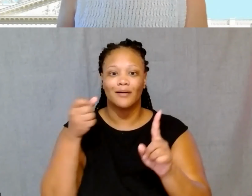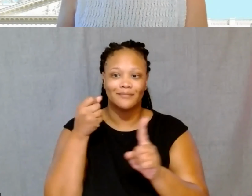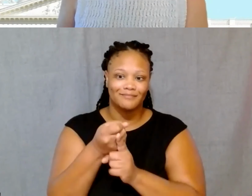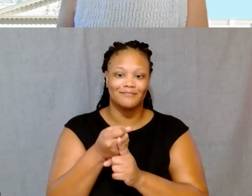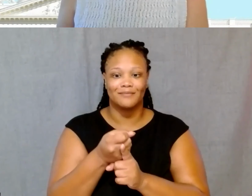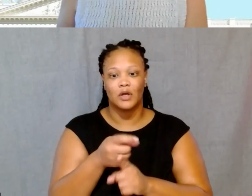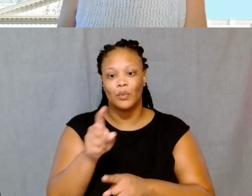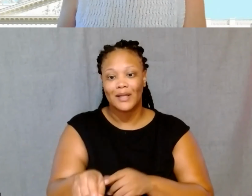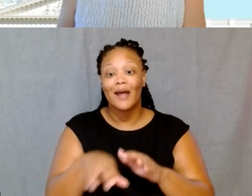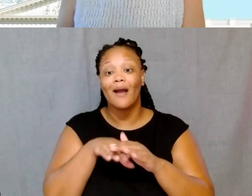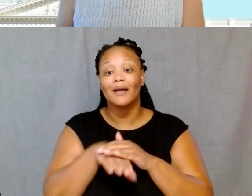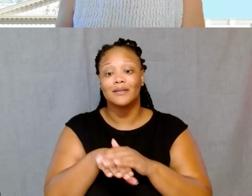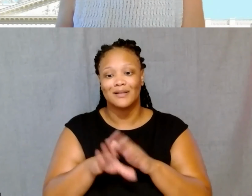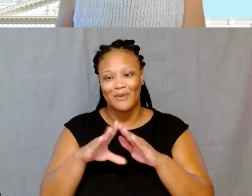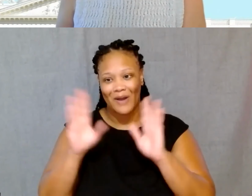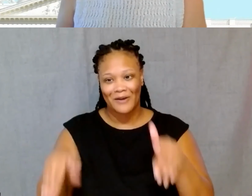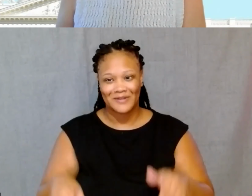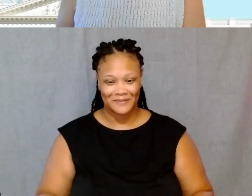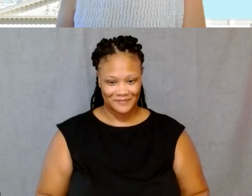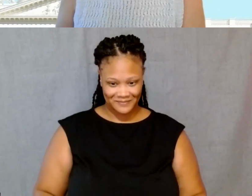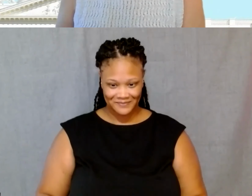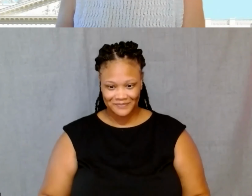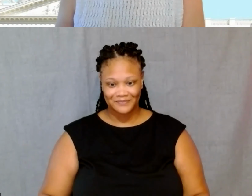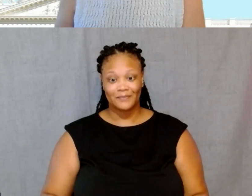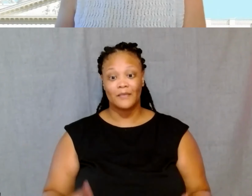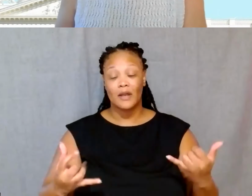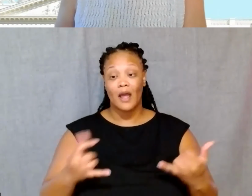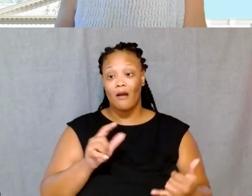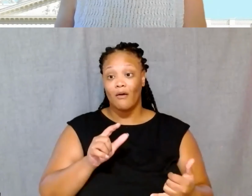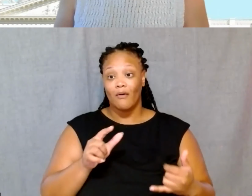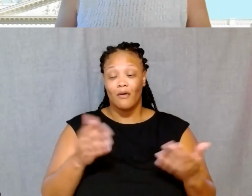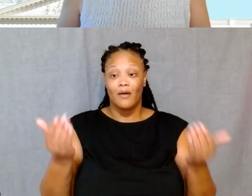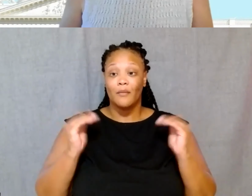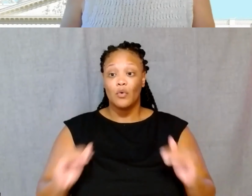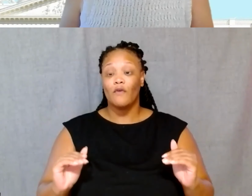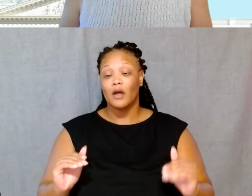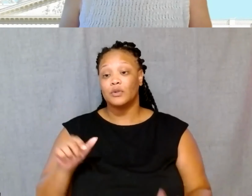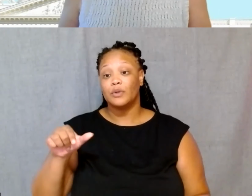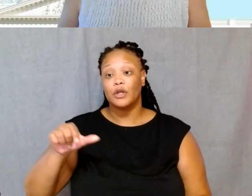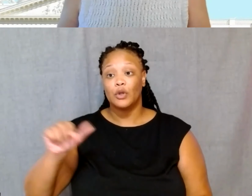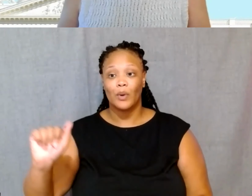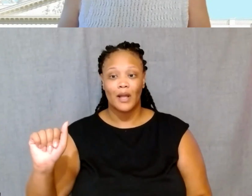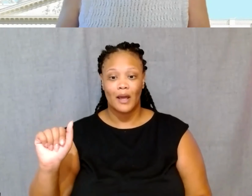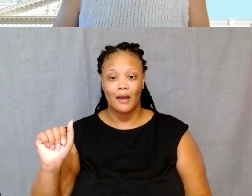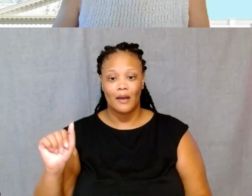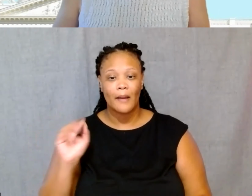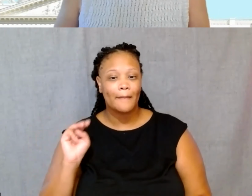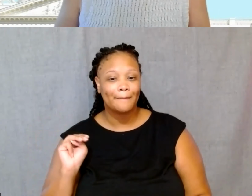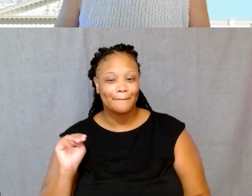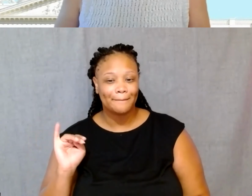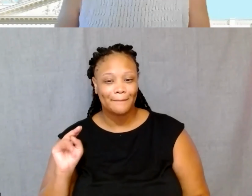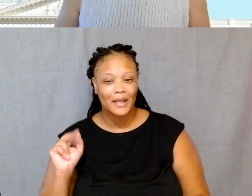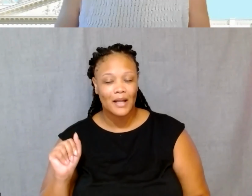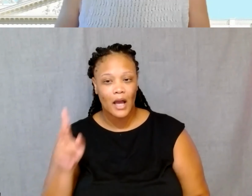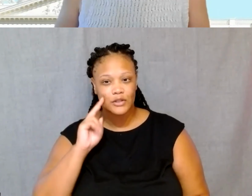housing. So I want to turn to Q&A and see if folks have questions. Nina, I saw you had your hand up for a